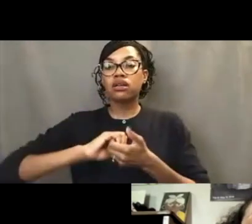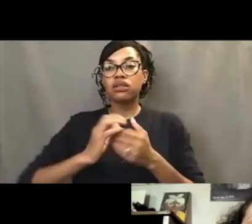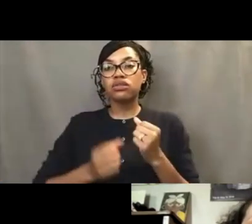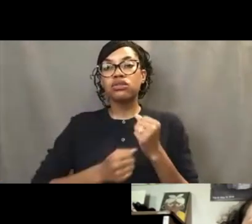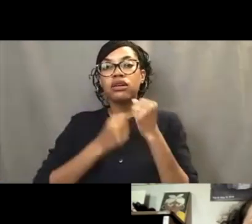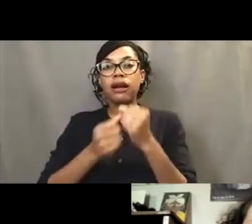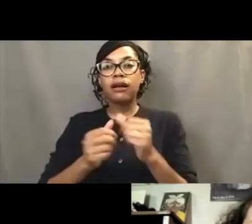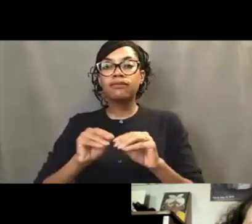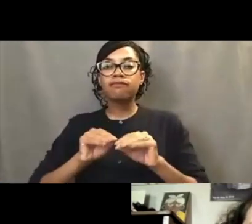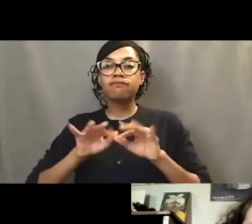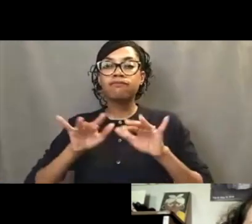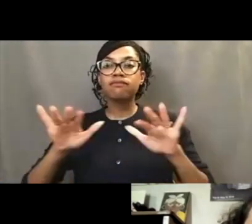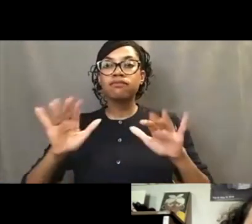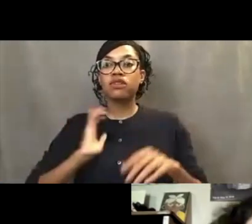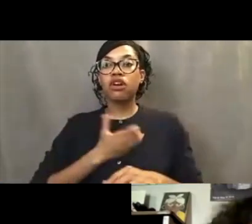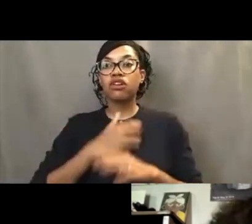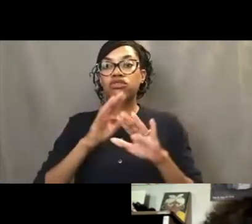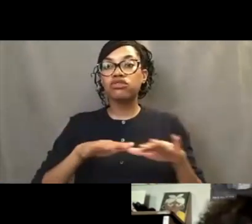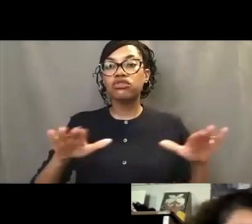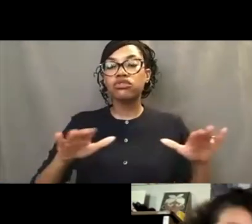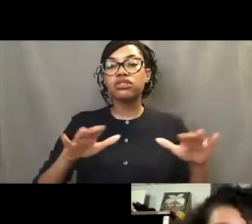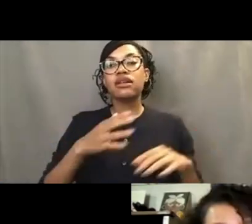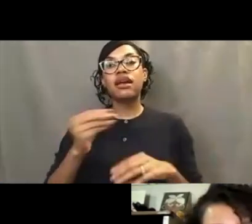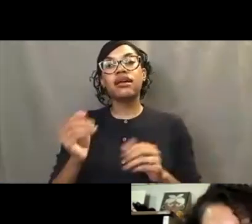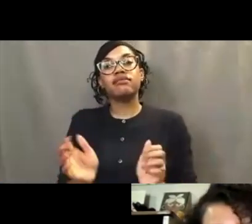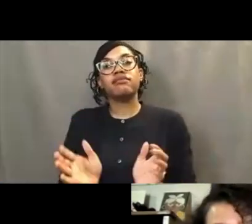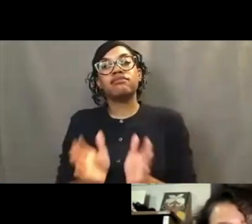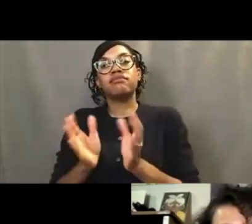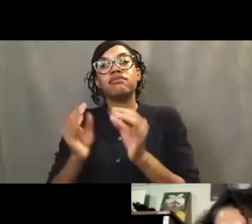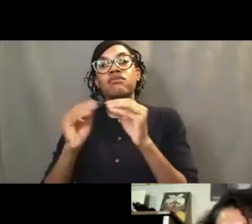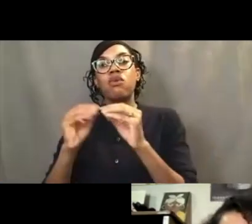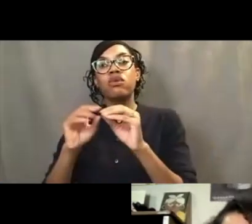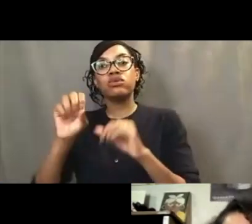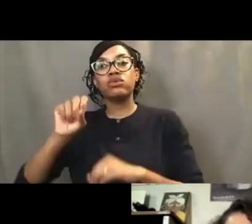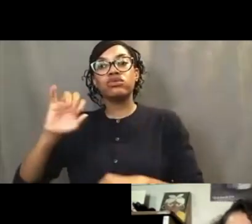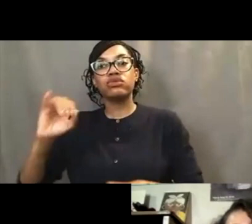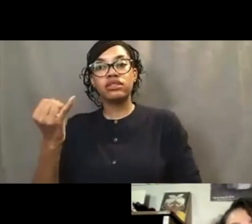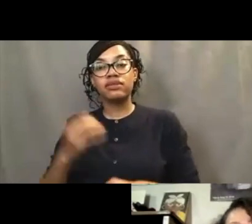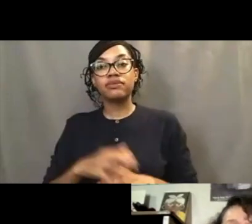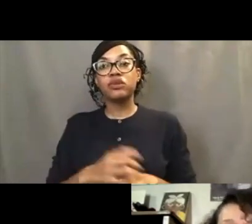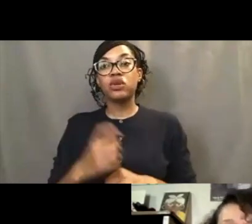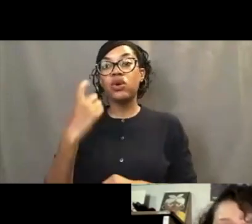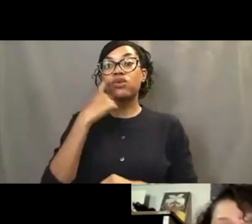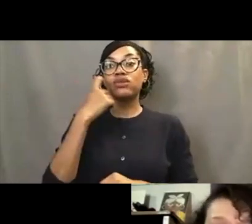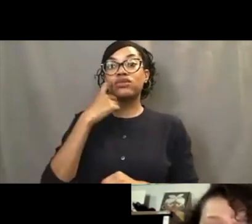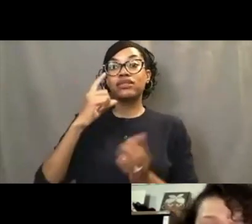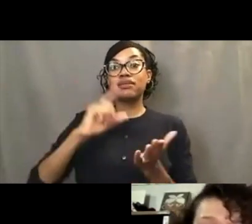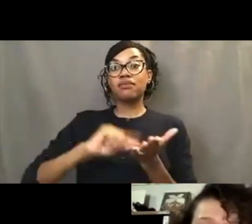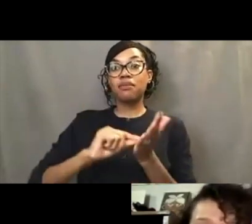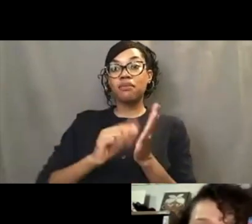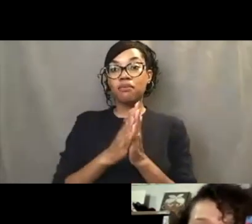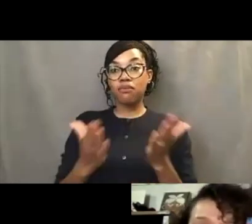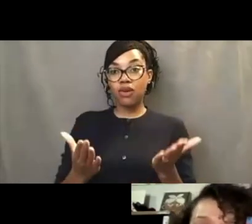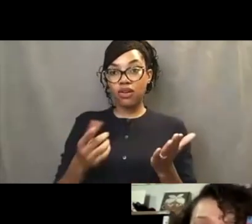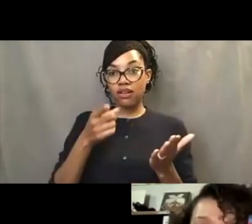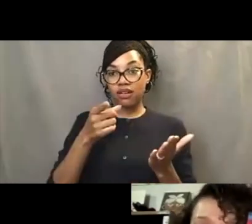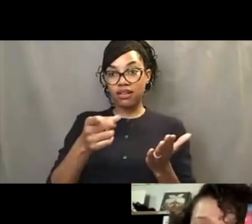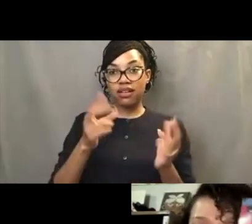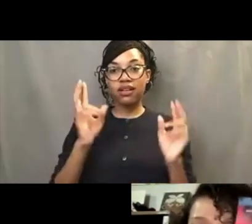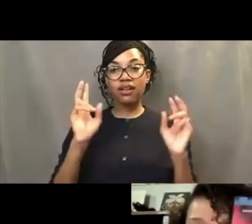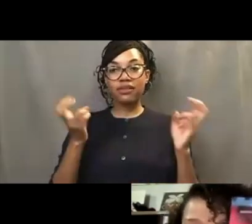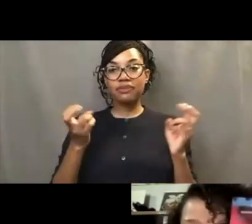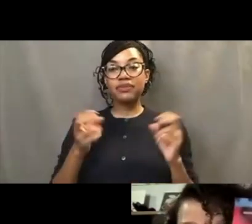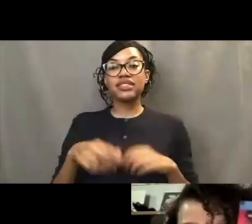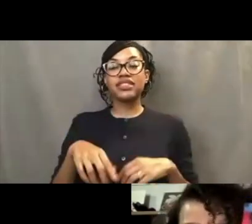and environmental justice. The most recent book published by Rethinking Schools is Teacher Unions and